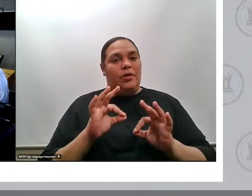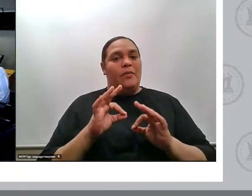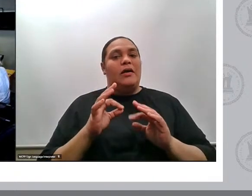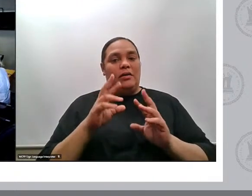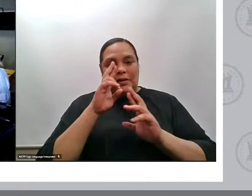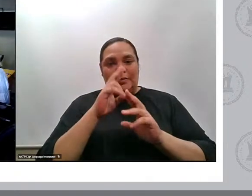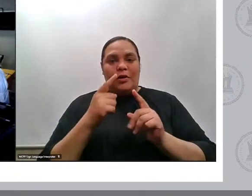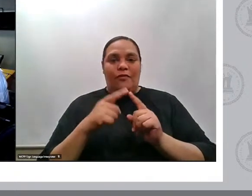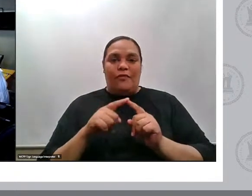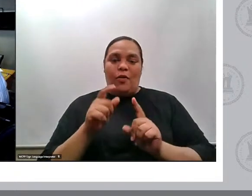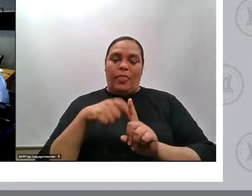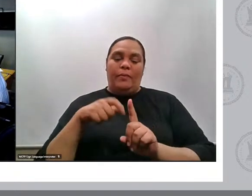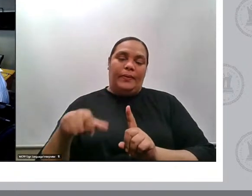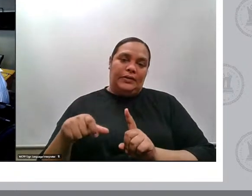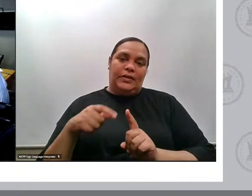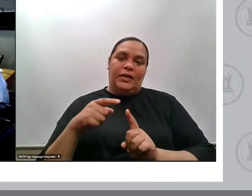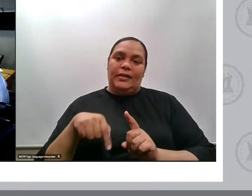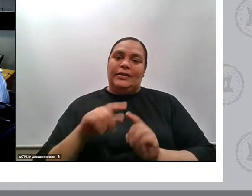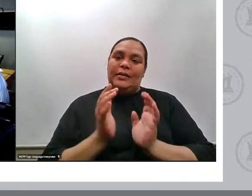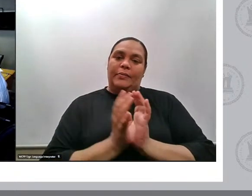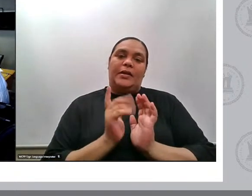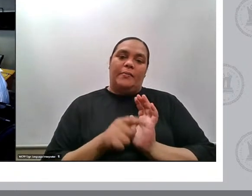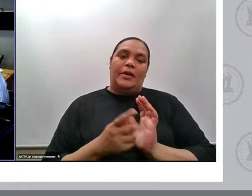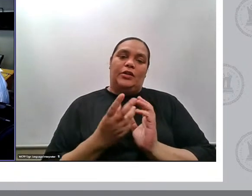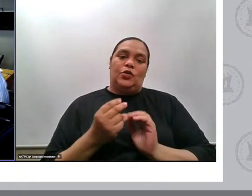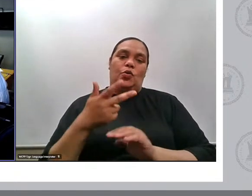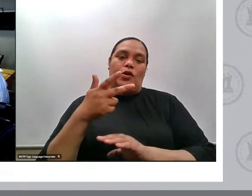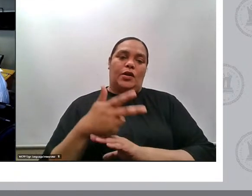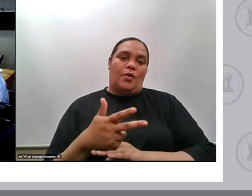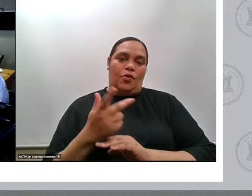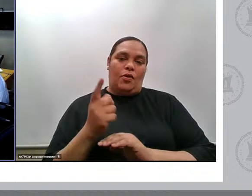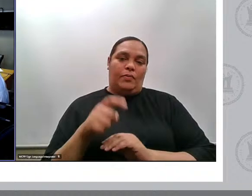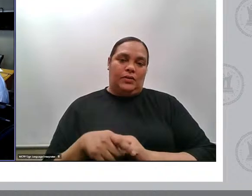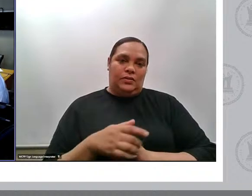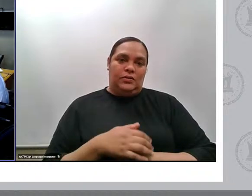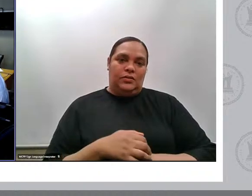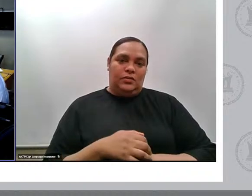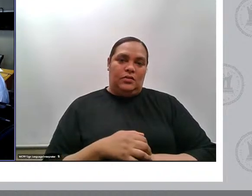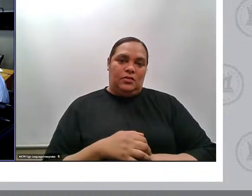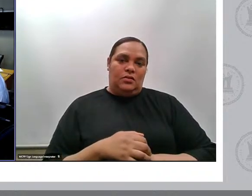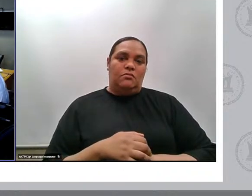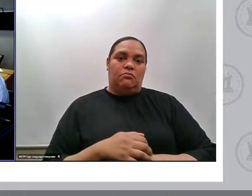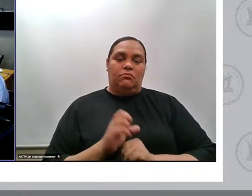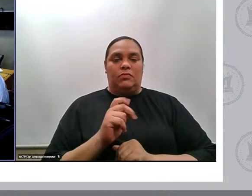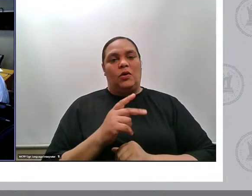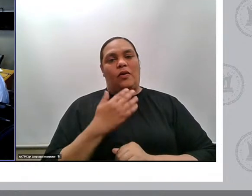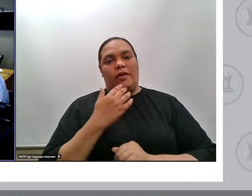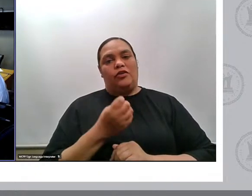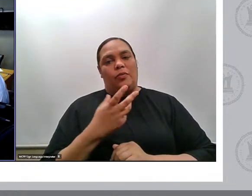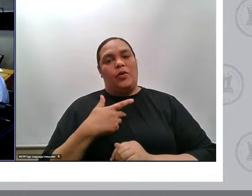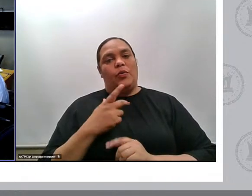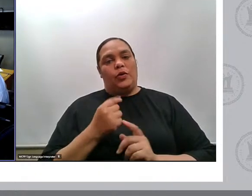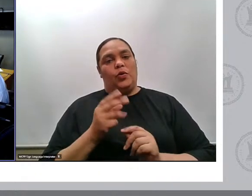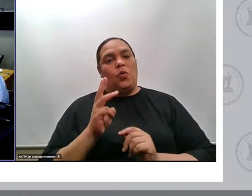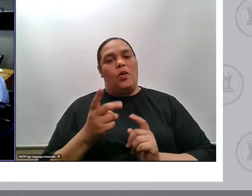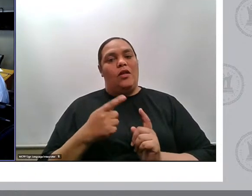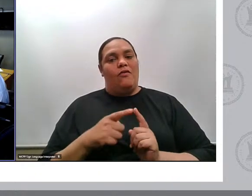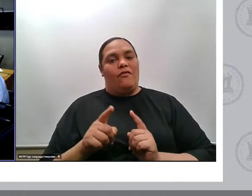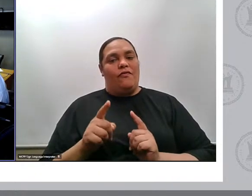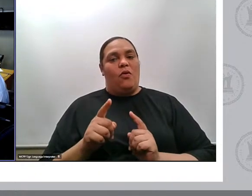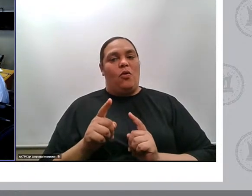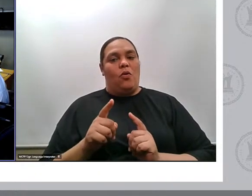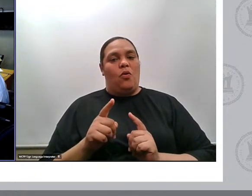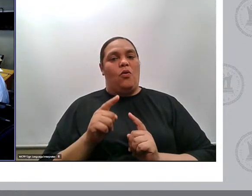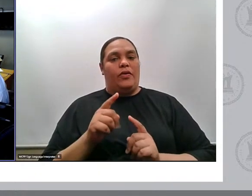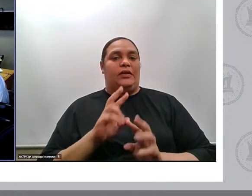for the candidates that this meeting be held in camera. Yes, thank you very much. So we'll do that for the probity